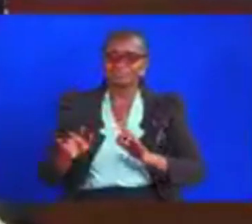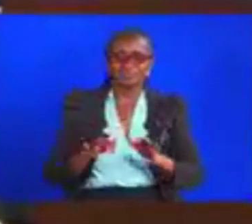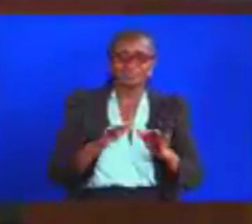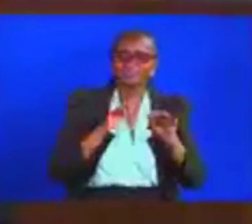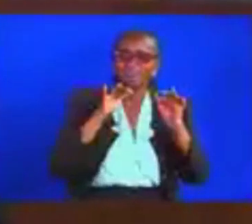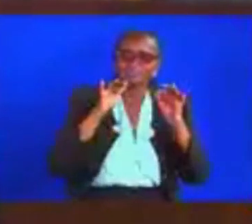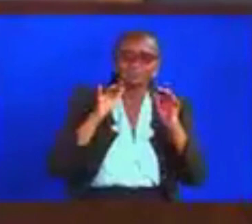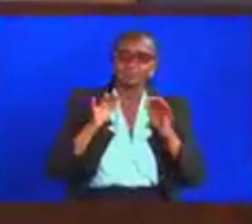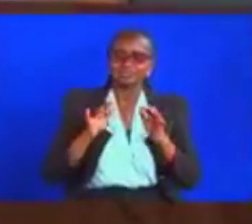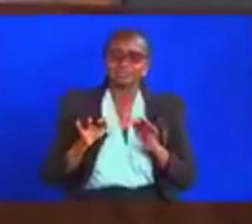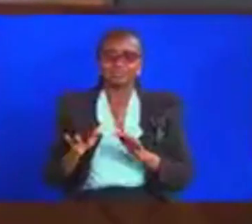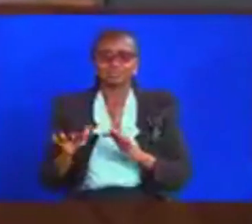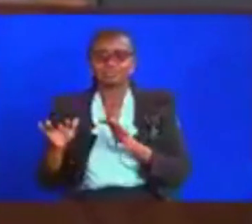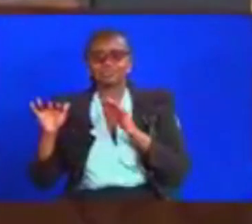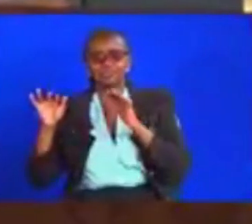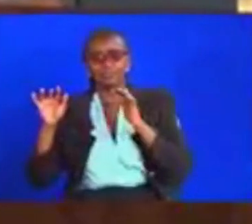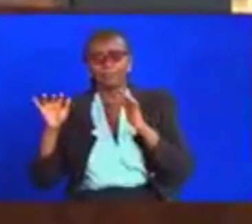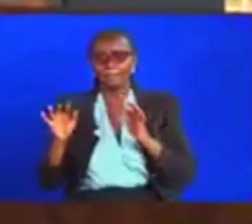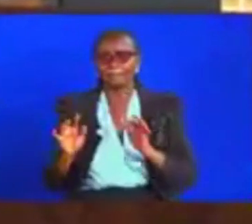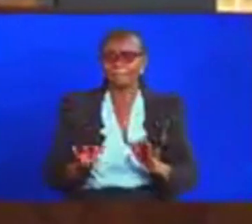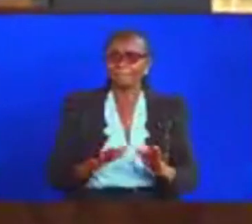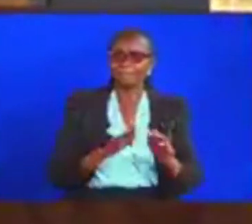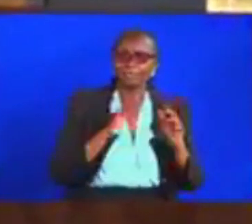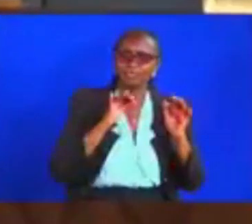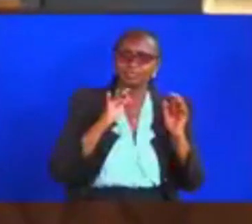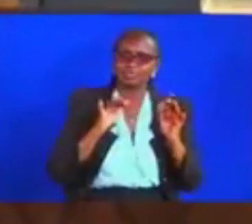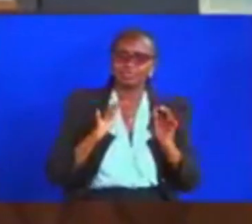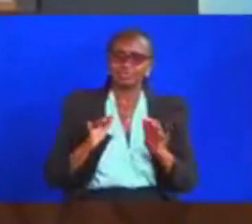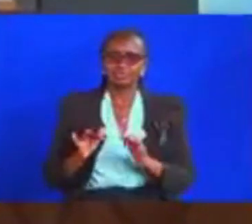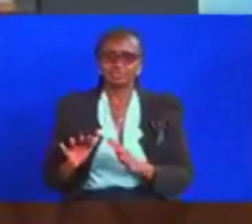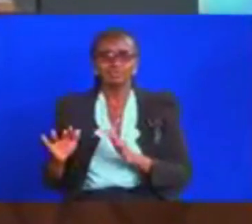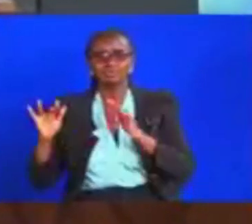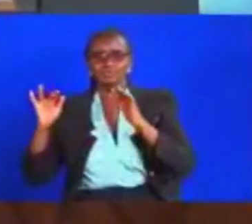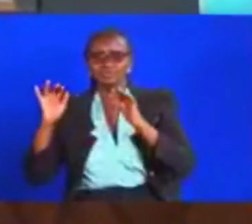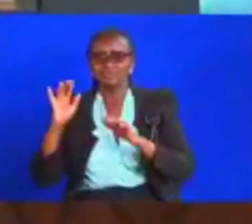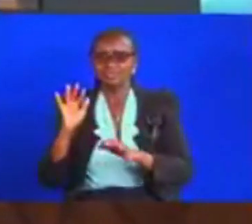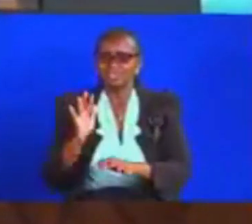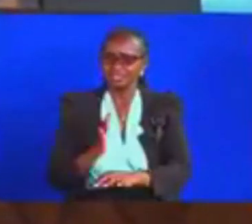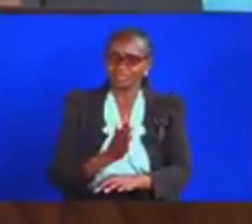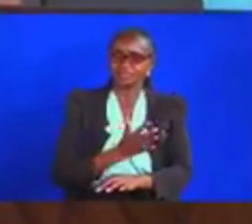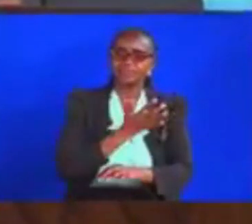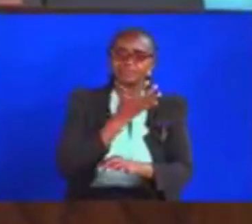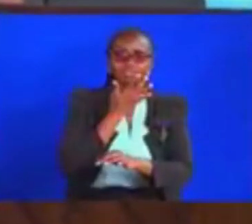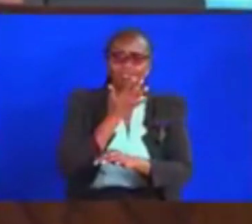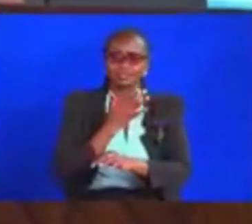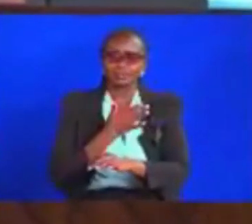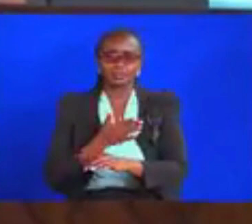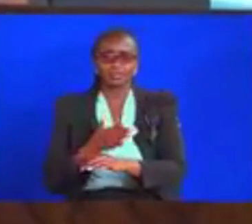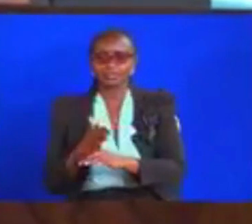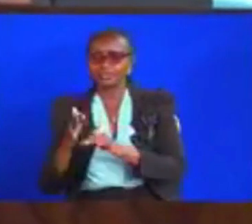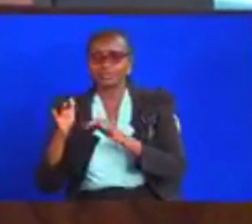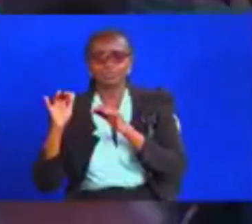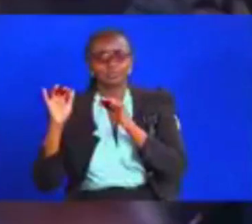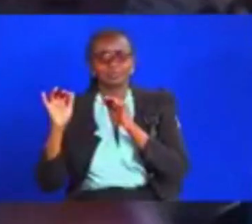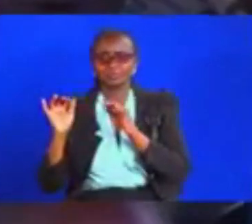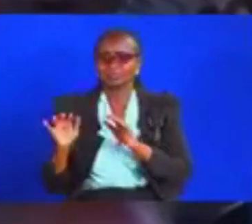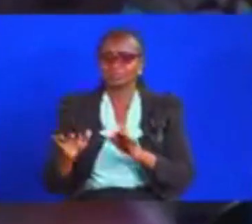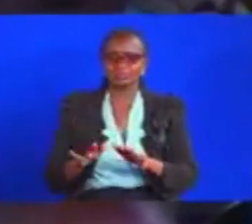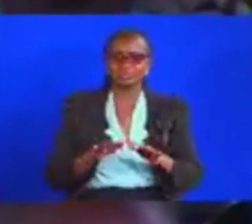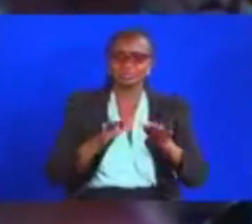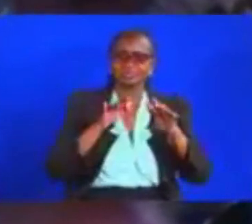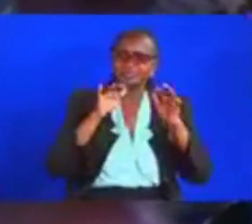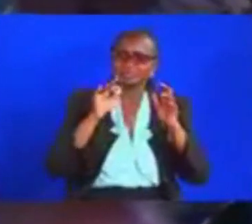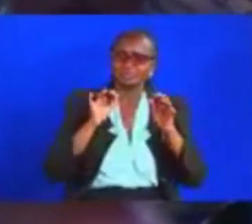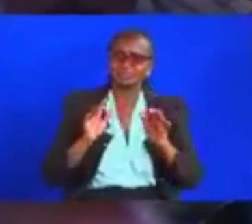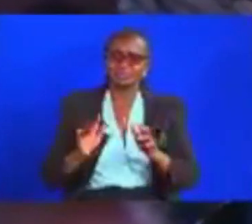No shadow you won't light up, mountain you won't climb up, coming after me.